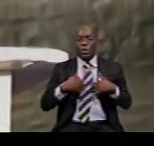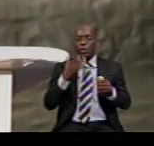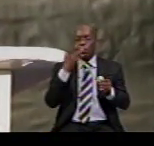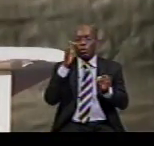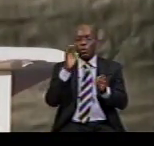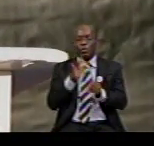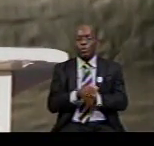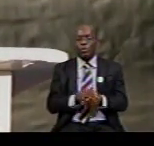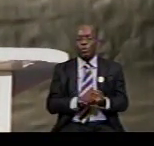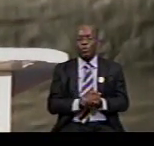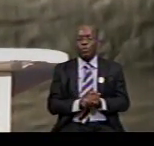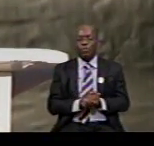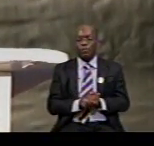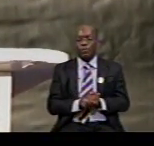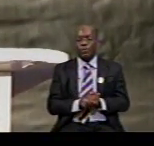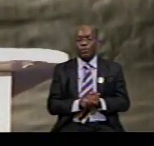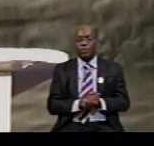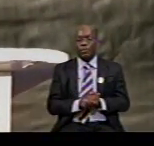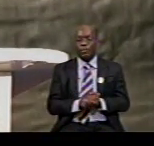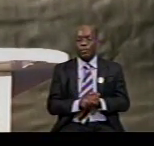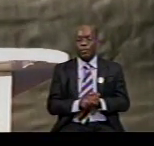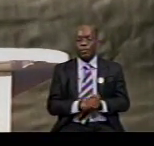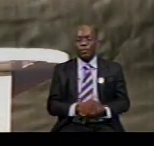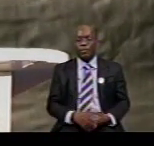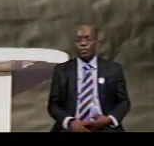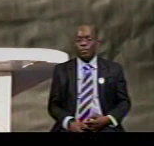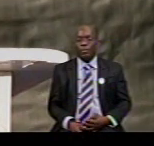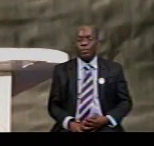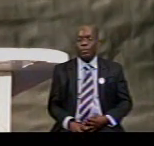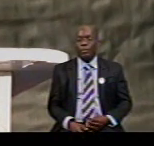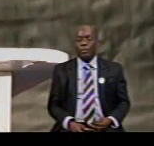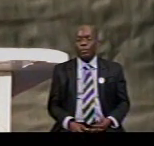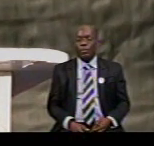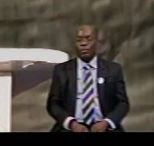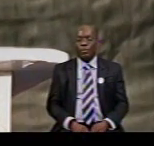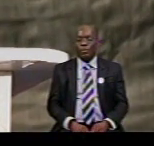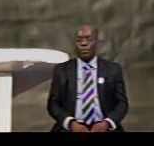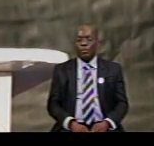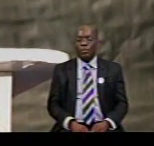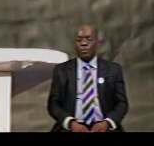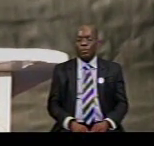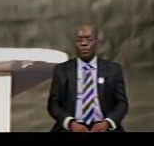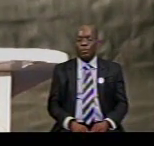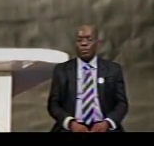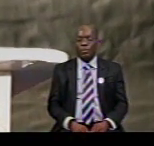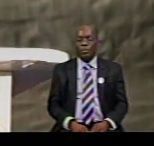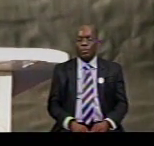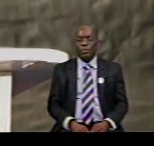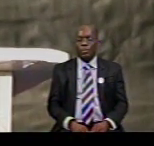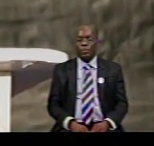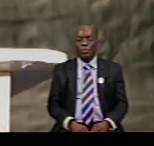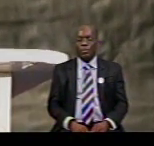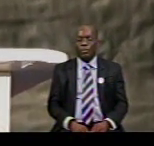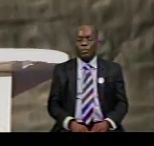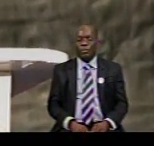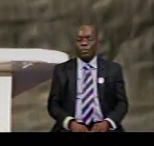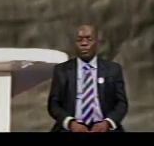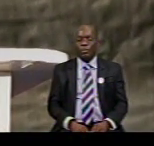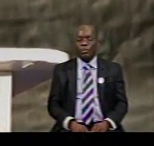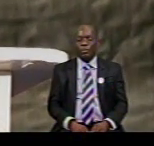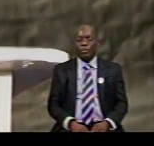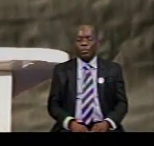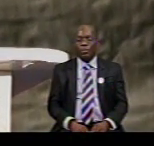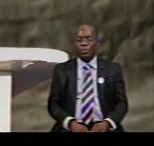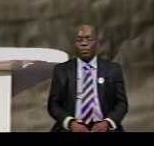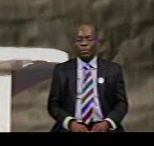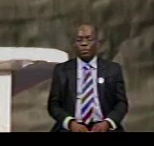me, my master, my friend. I shall not fear the battle if thou art by